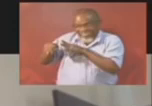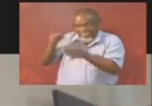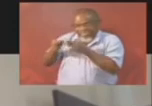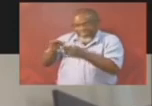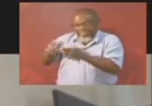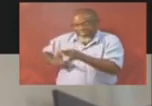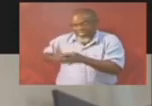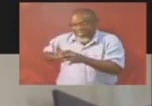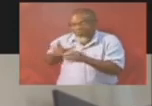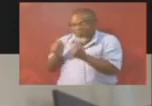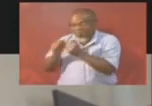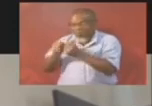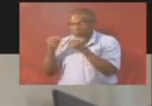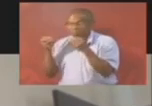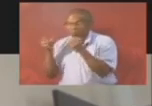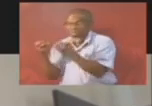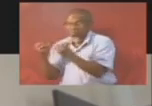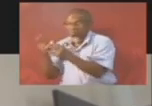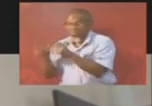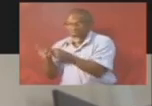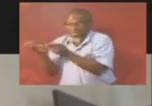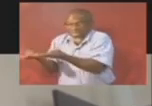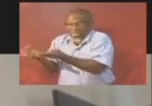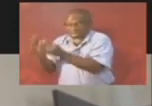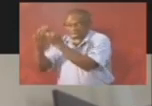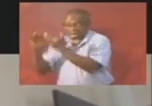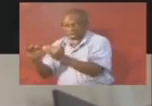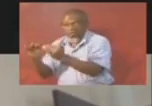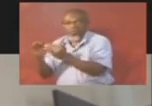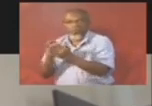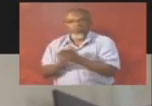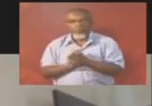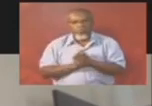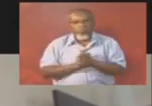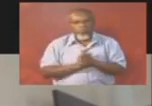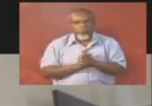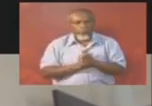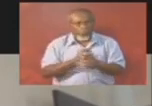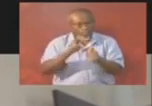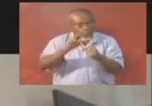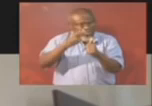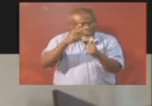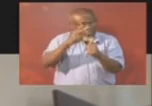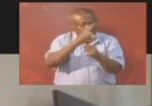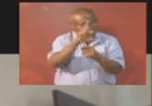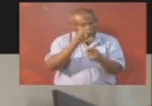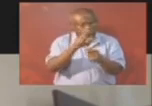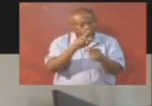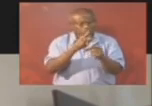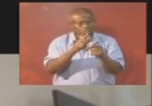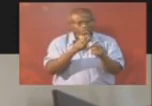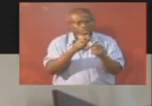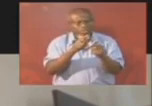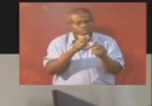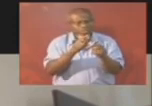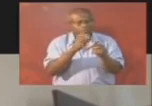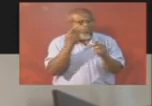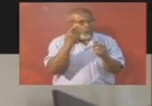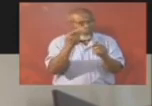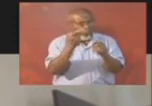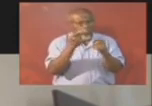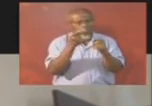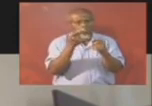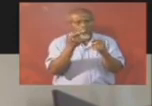my first question. The second question has to do with the breakdown in comorbidities. Now, usually the ministry reports